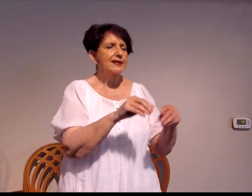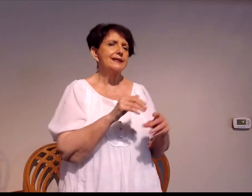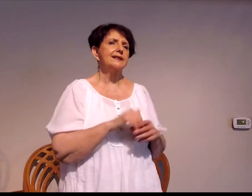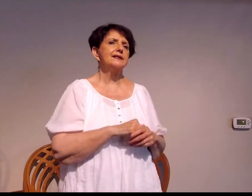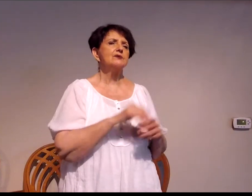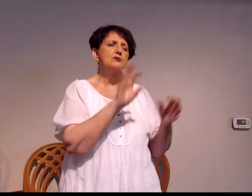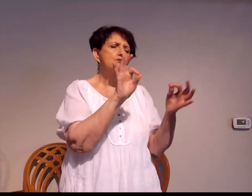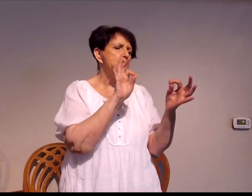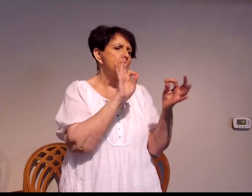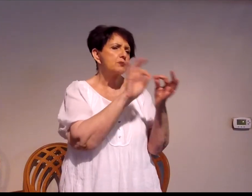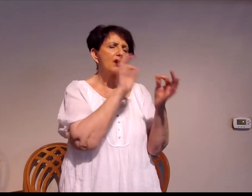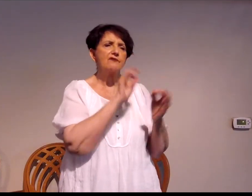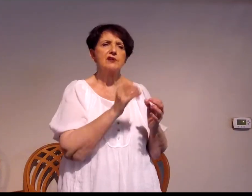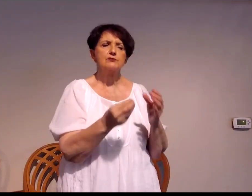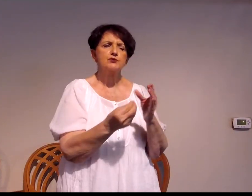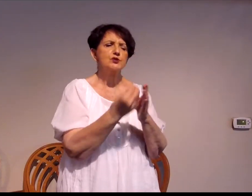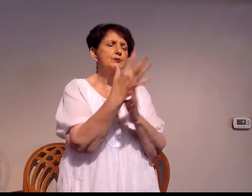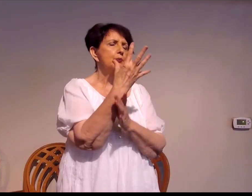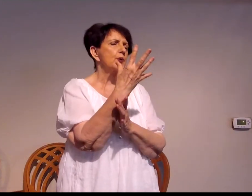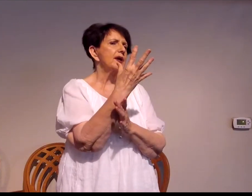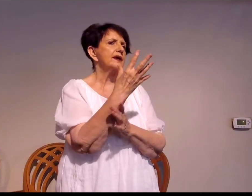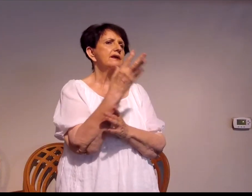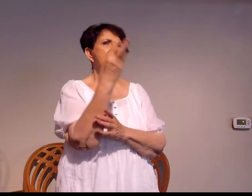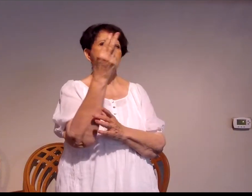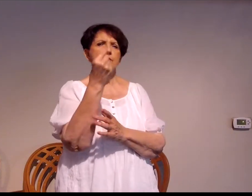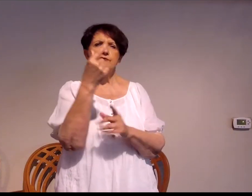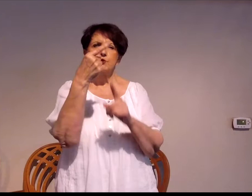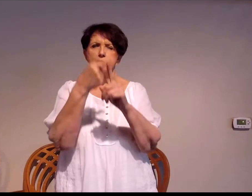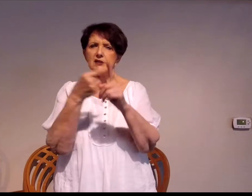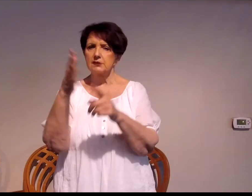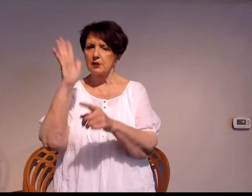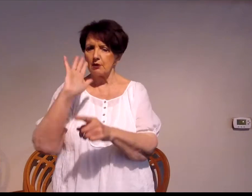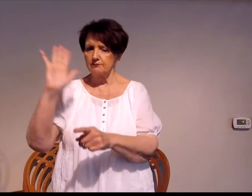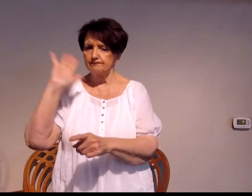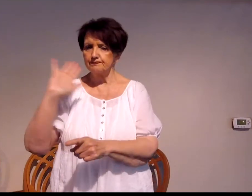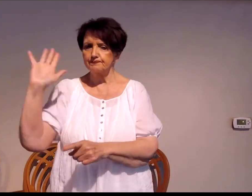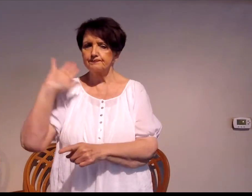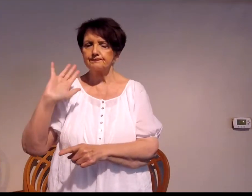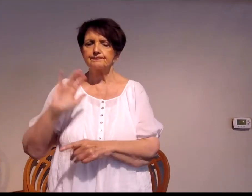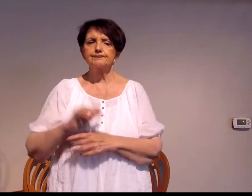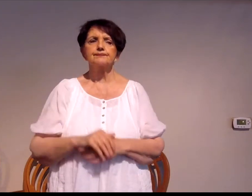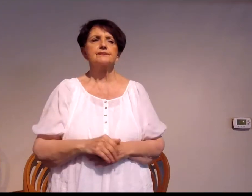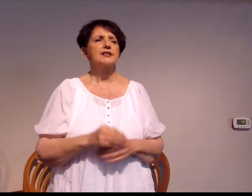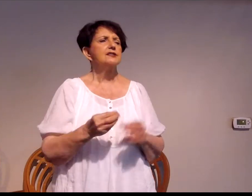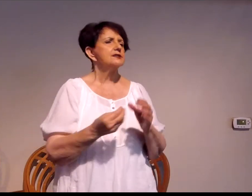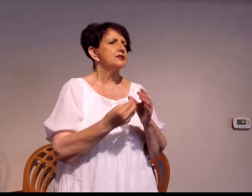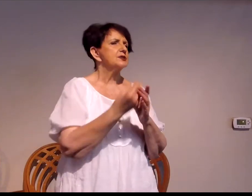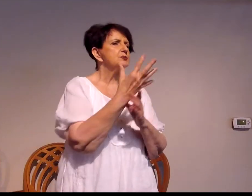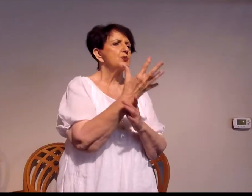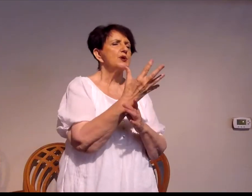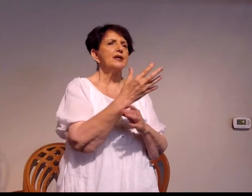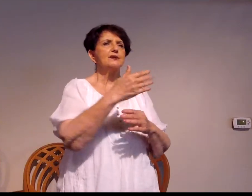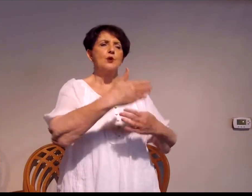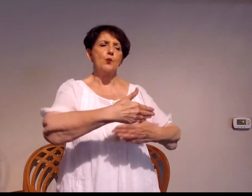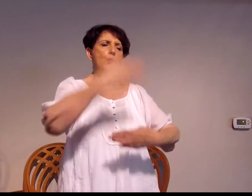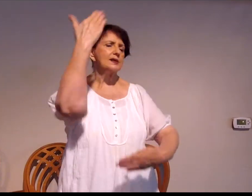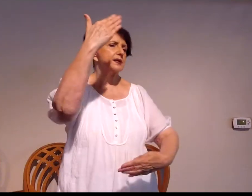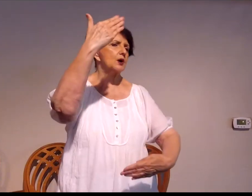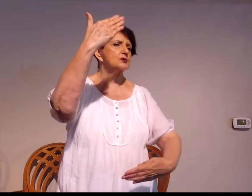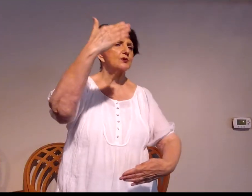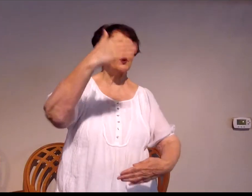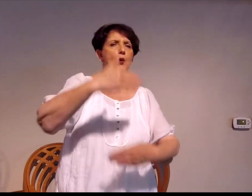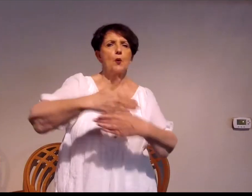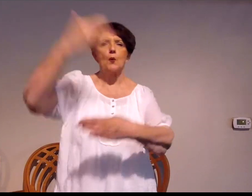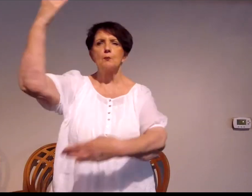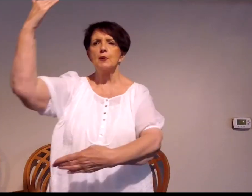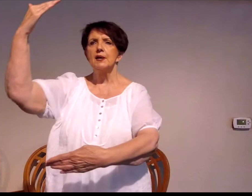so perfect. It was in the spring. It was a few months ago. And you know, it's springtime and the windows are open and we're starting